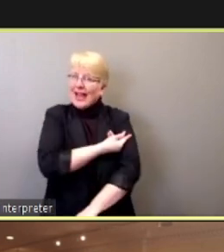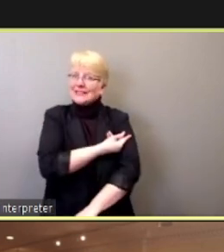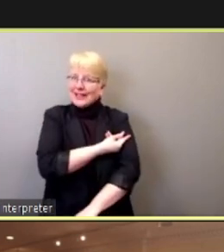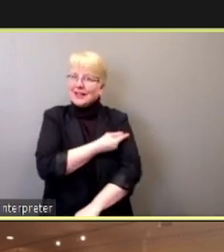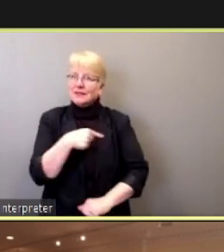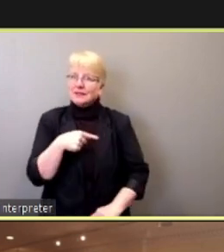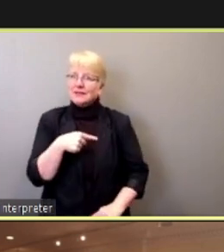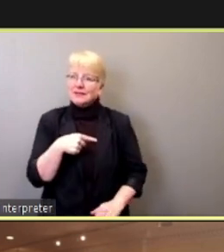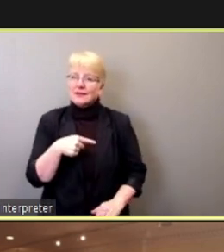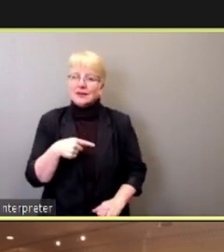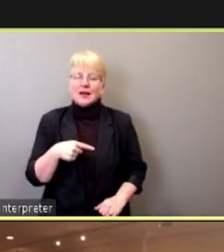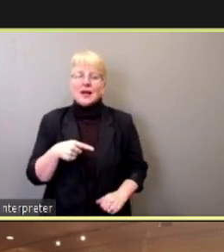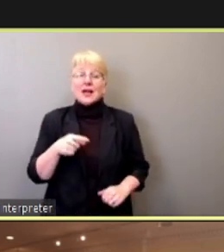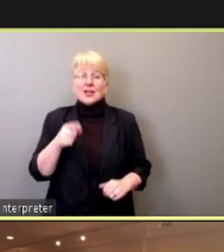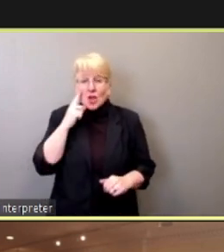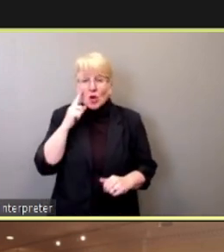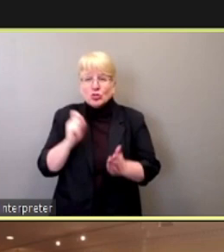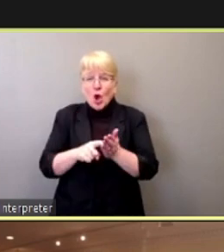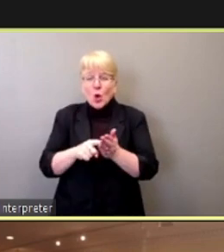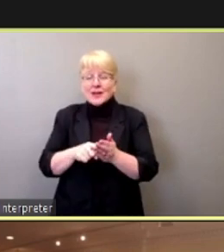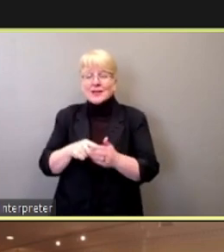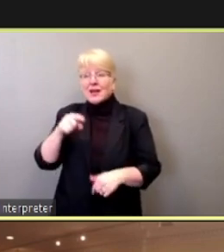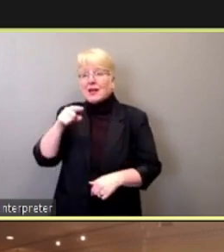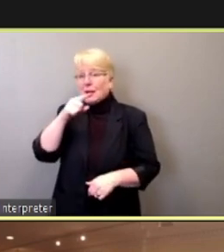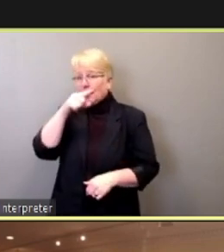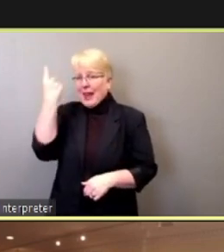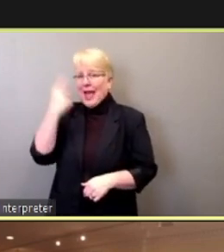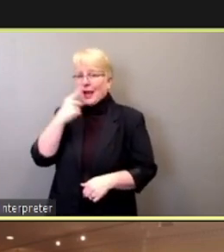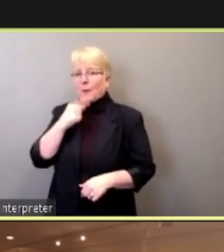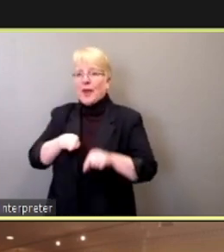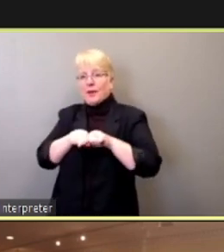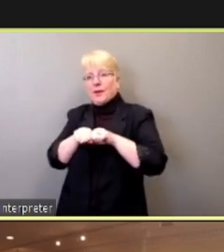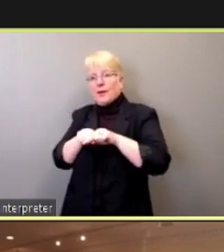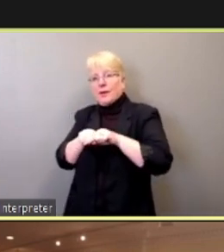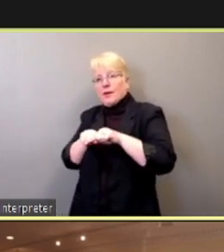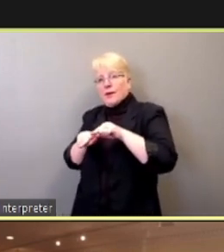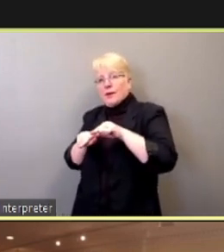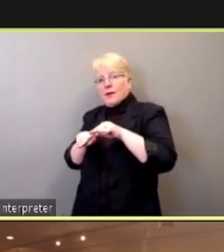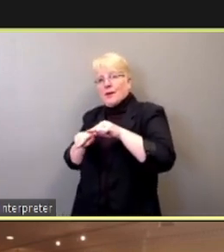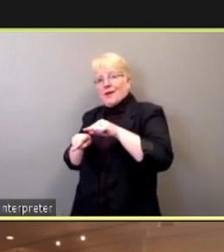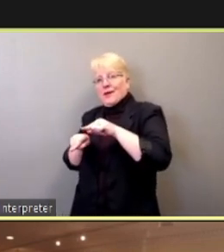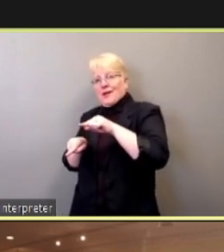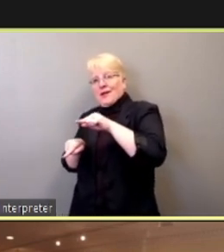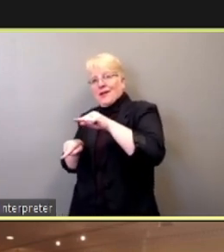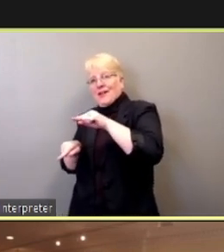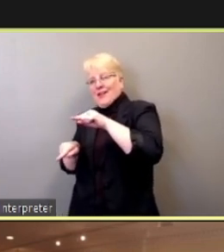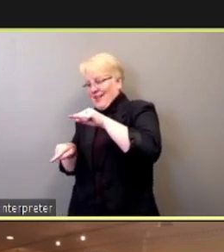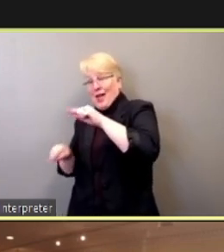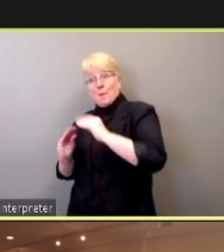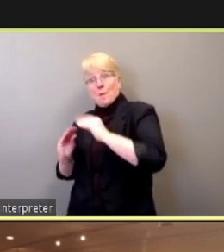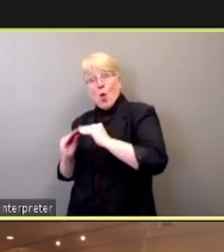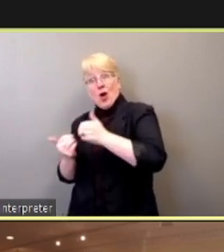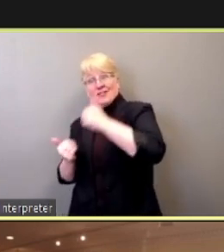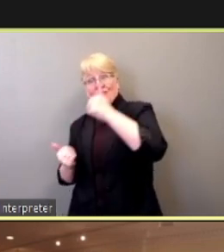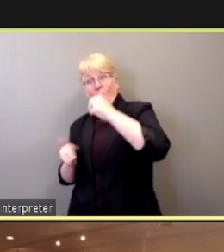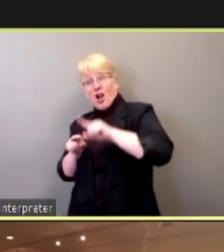those lines get further and further apart, which means as time goes on and we vaccinate more people, the vaccination itself has more